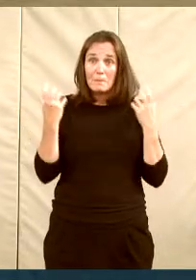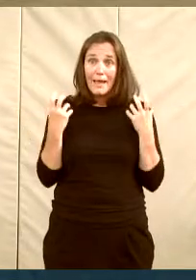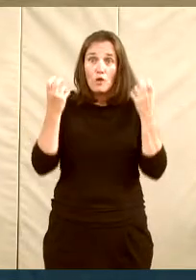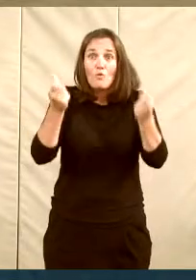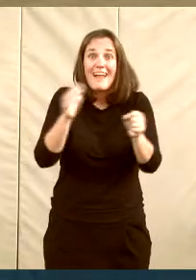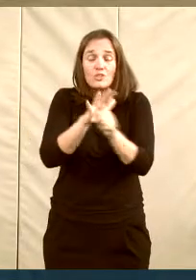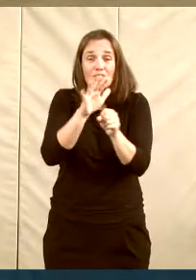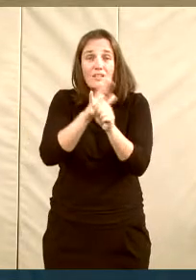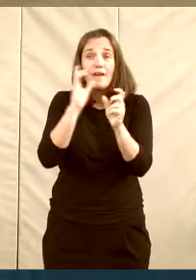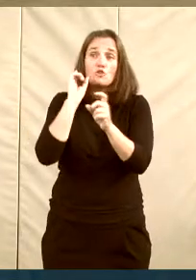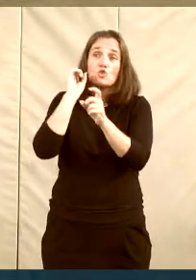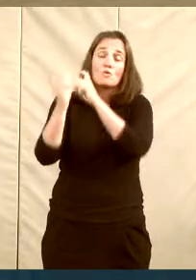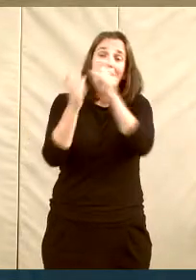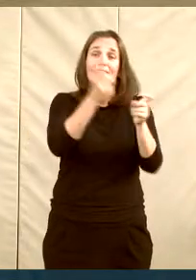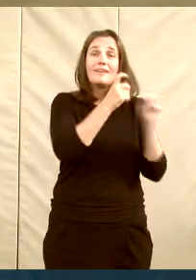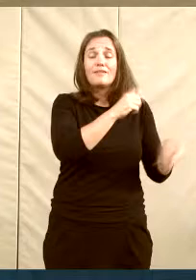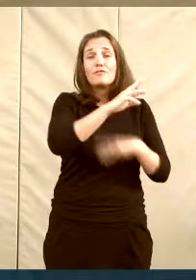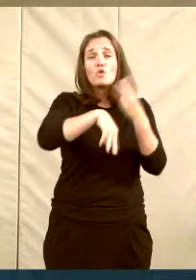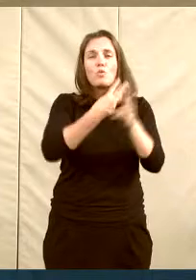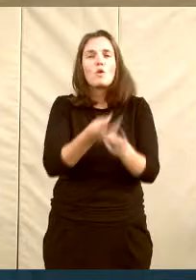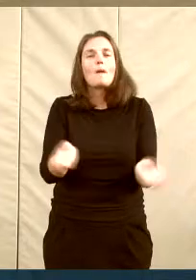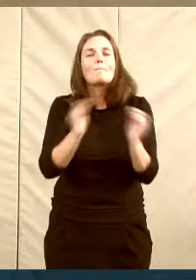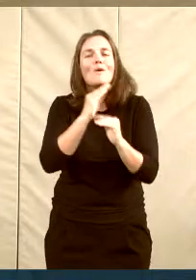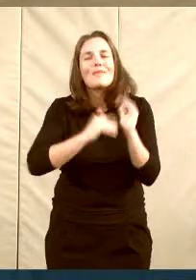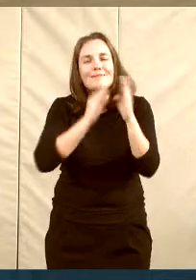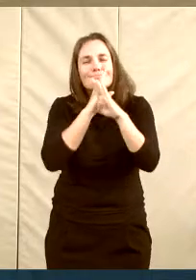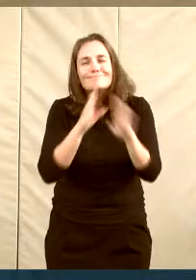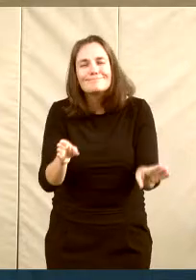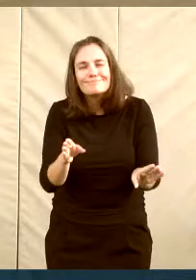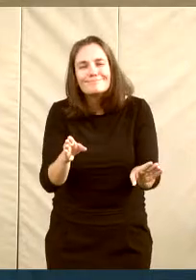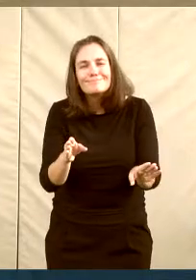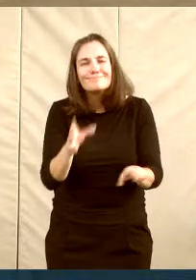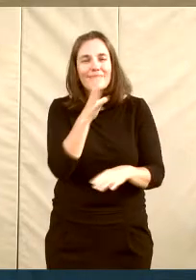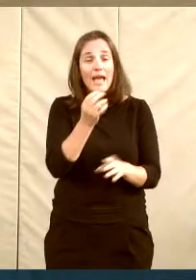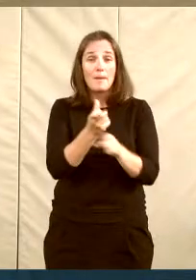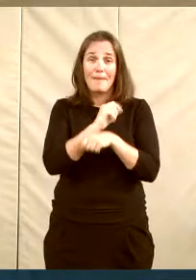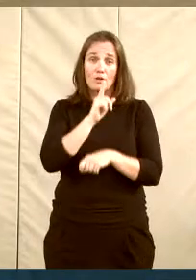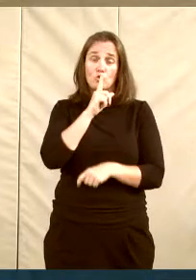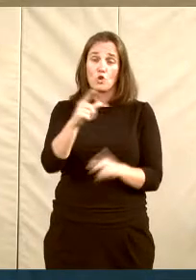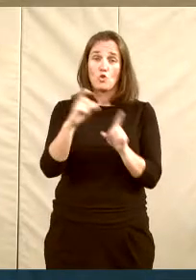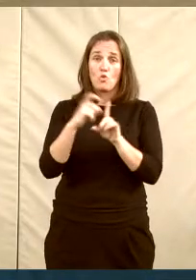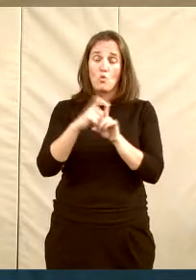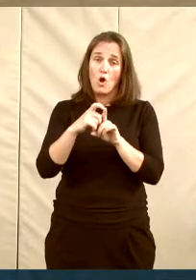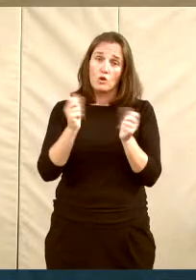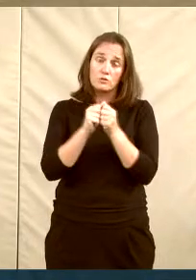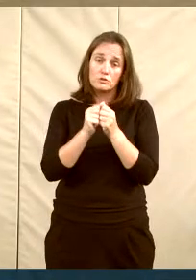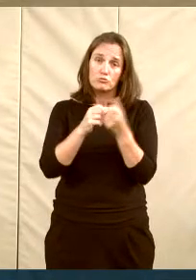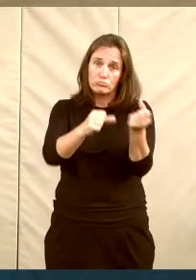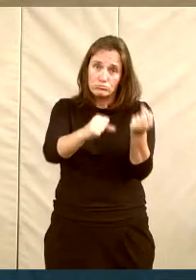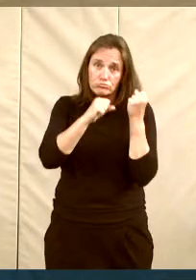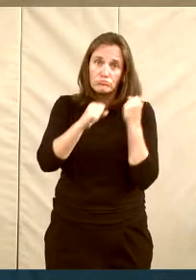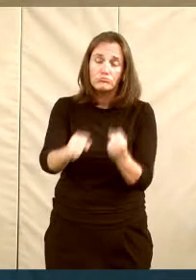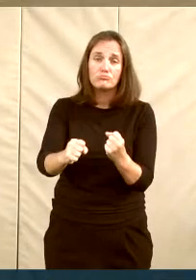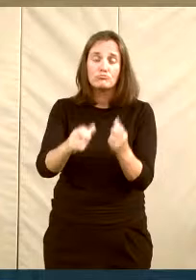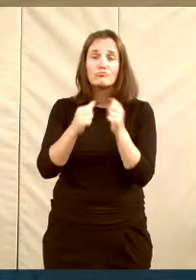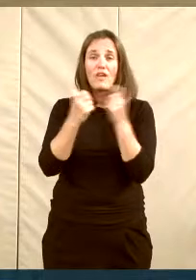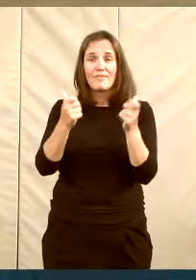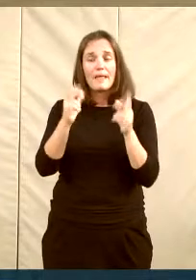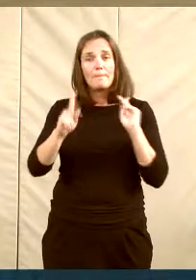the world more than silence, and make sure your words are fulfilled by the way that others remember